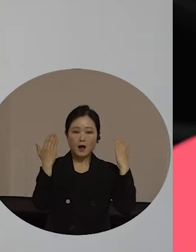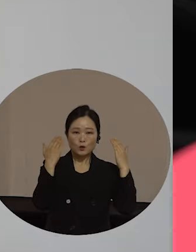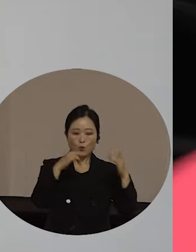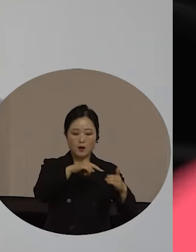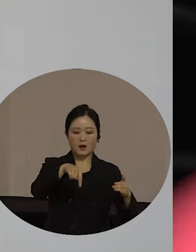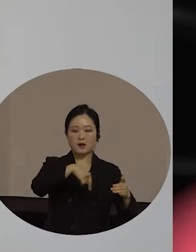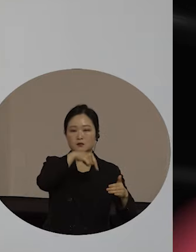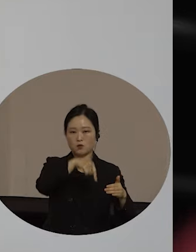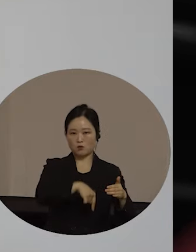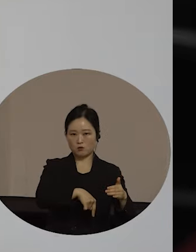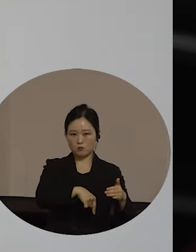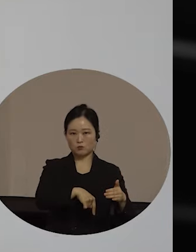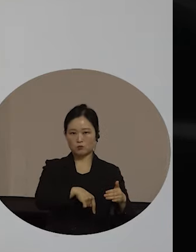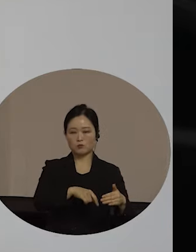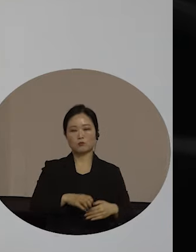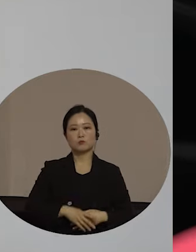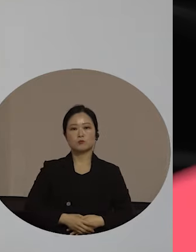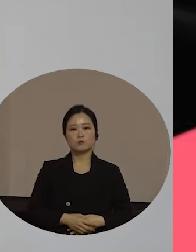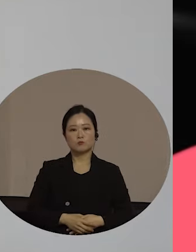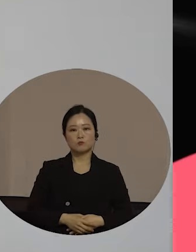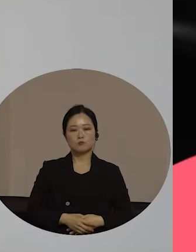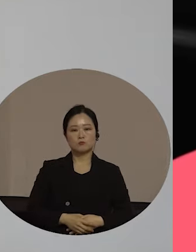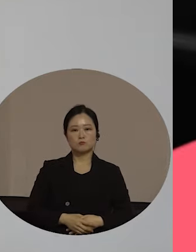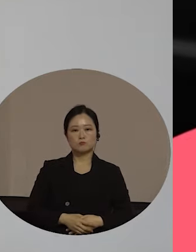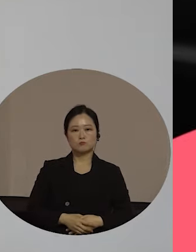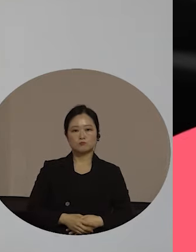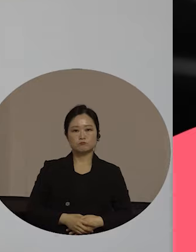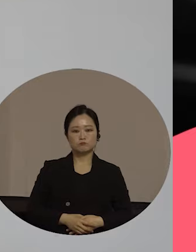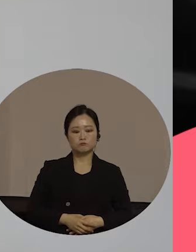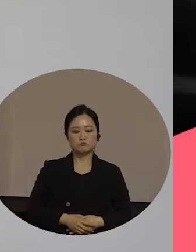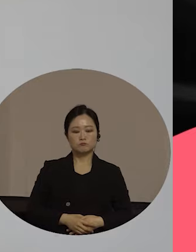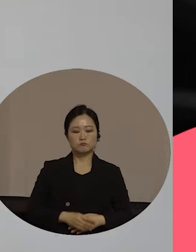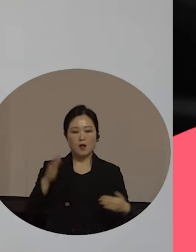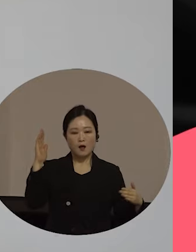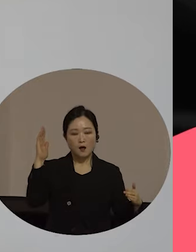boosting student engagement, social-emotional learning, as